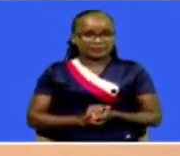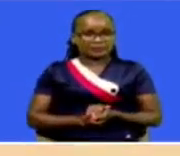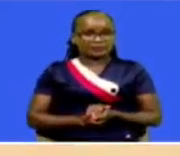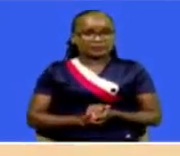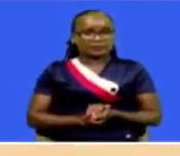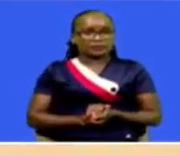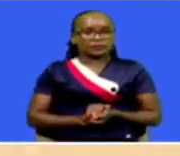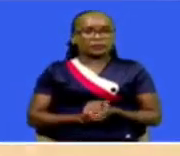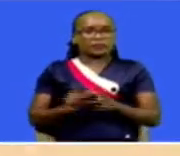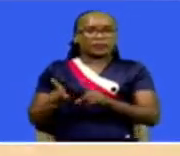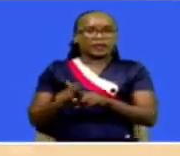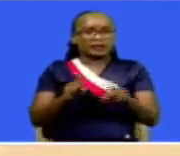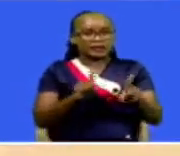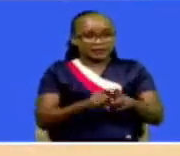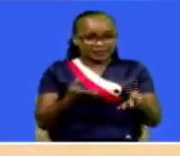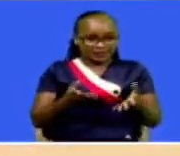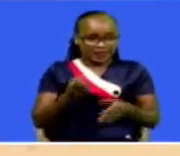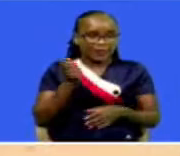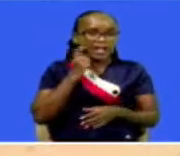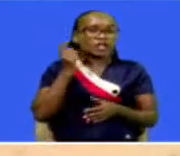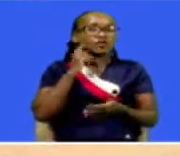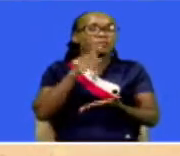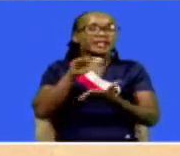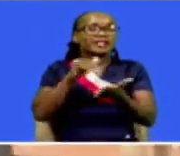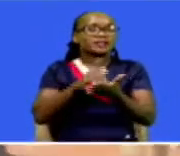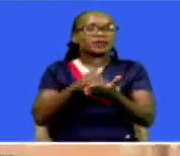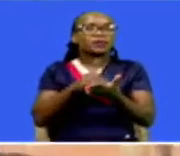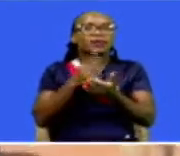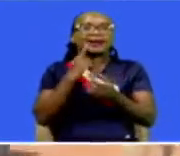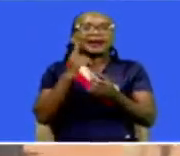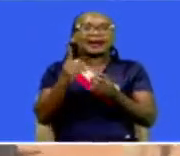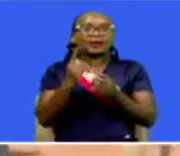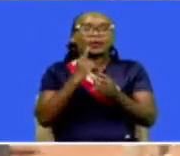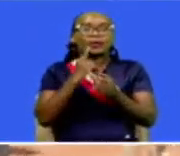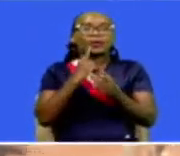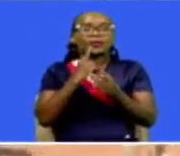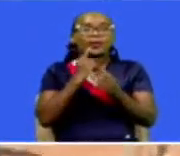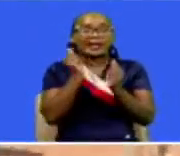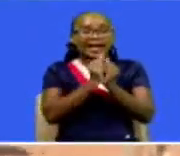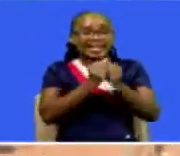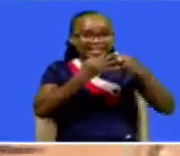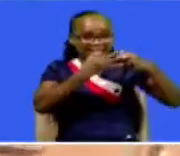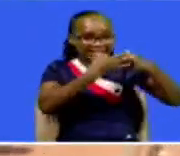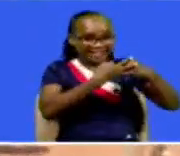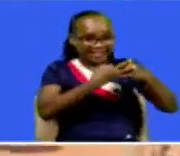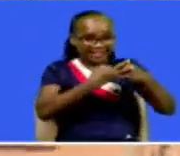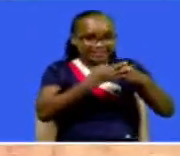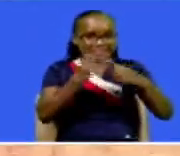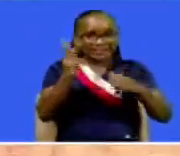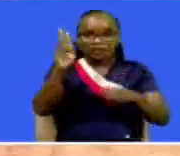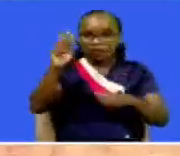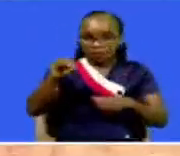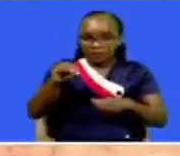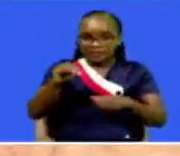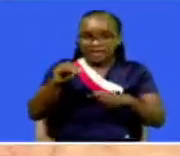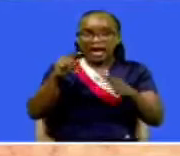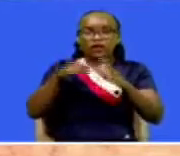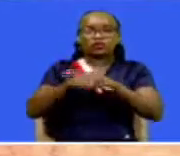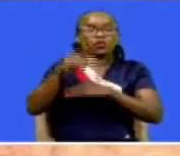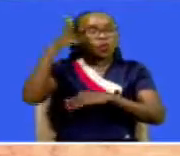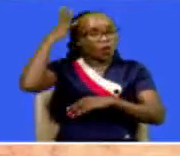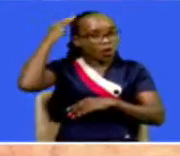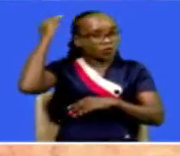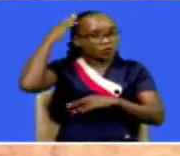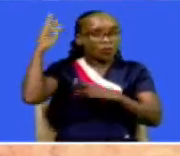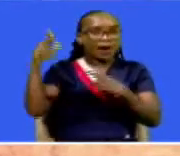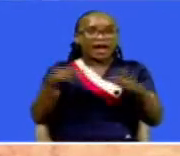At Lafay Shopping Center, 118 kilometers south of Mandera town and less than 20 kilometers to Somali,